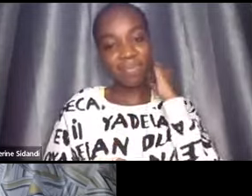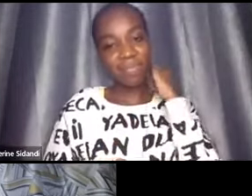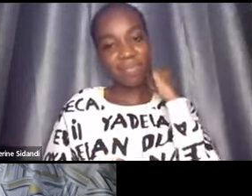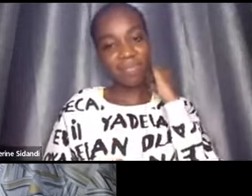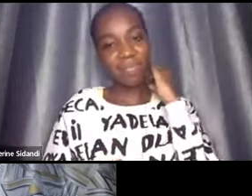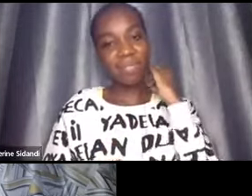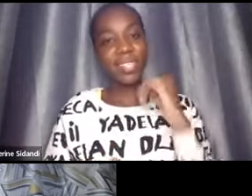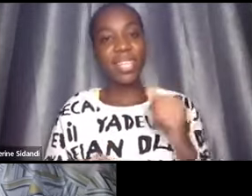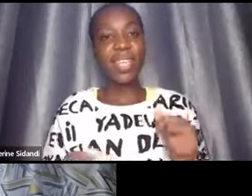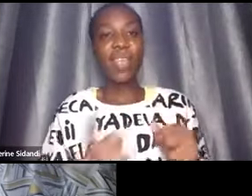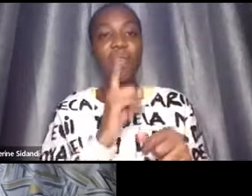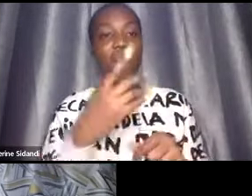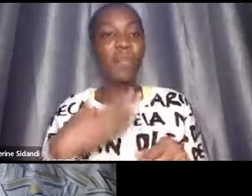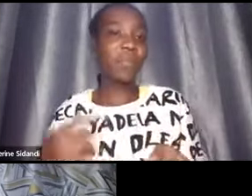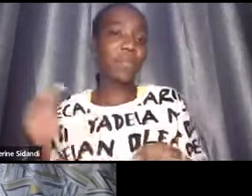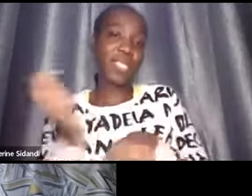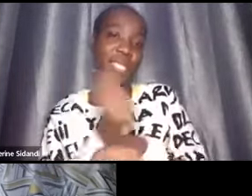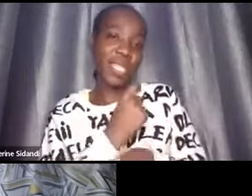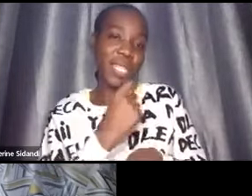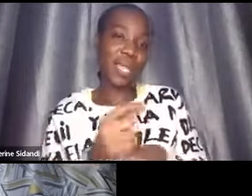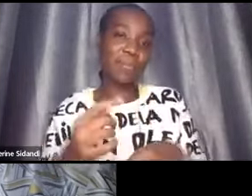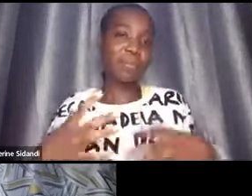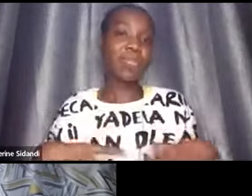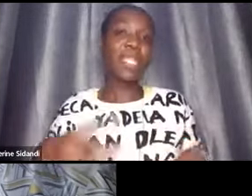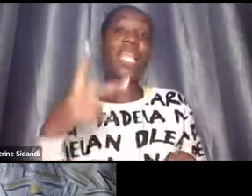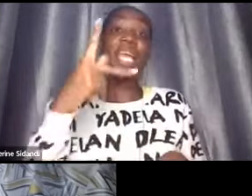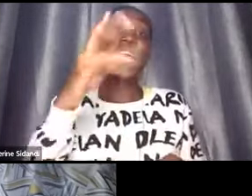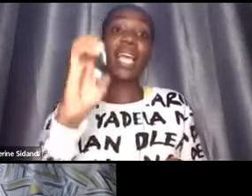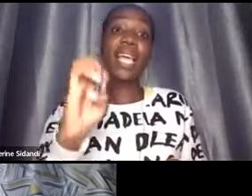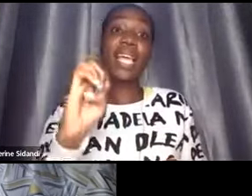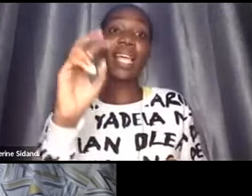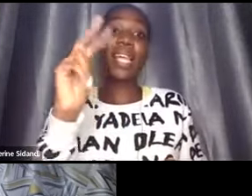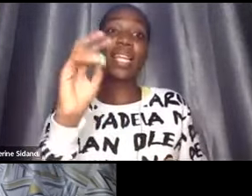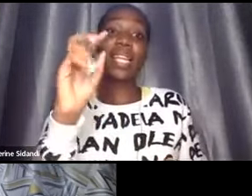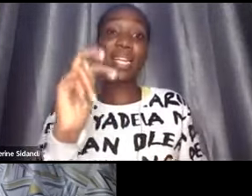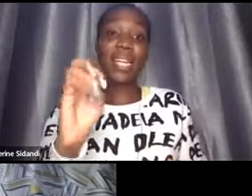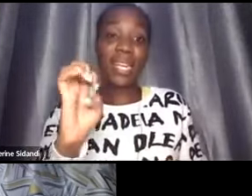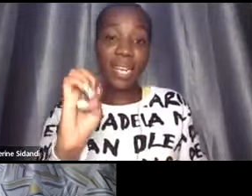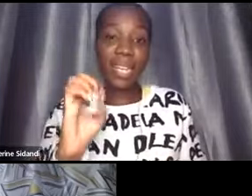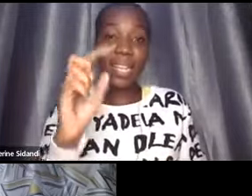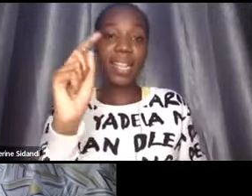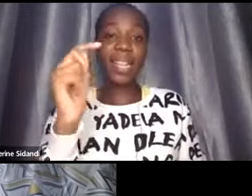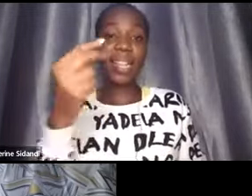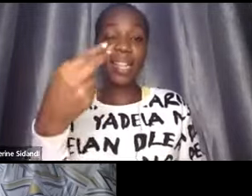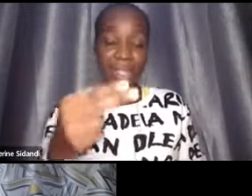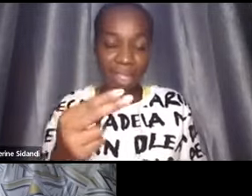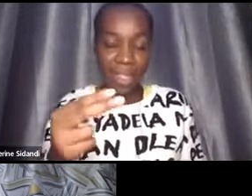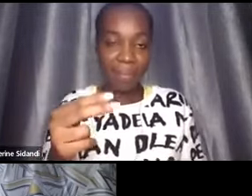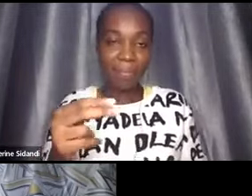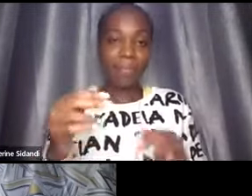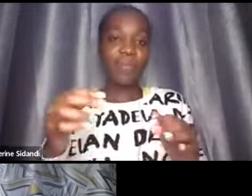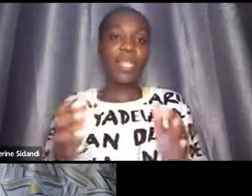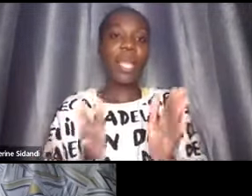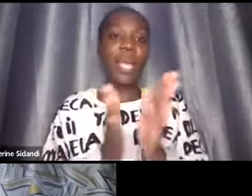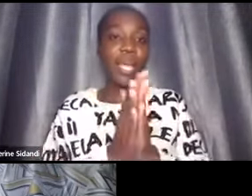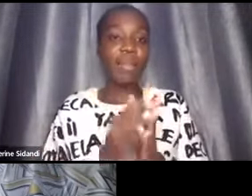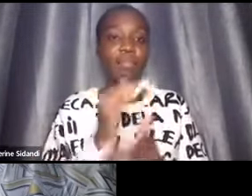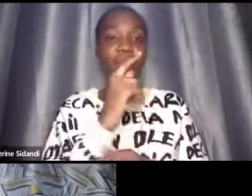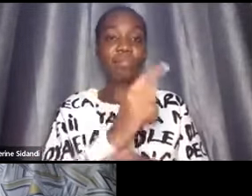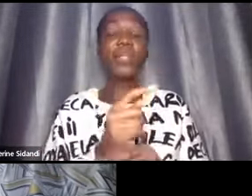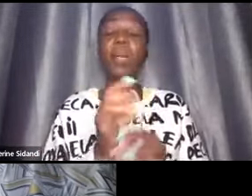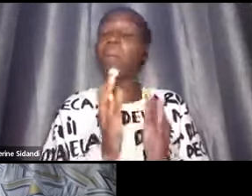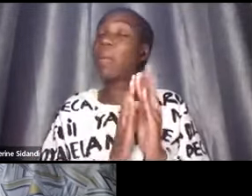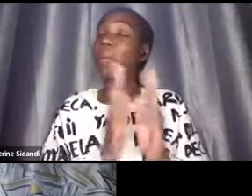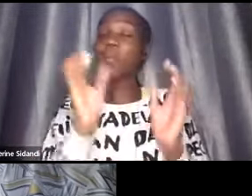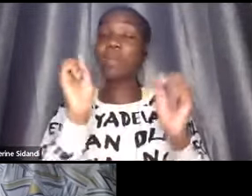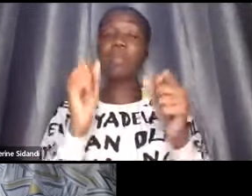world. I've trained people like the Honorable Kenneth Marende, is the former Speaker of the National Assembly, and he was sent to the Central African Republic to resolve a very